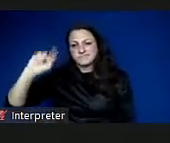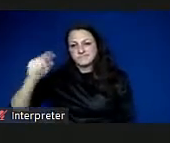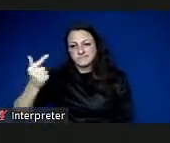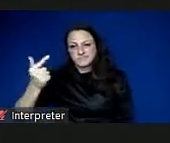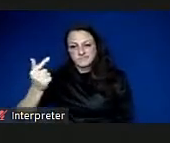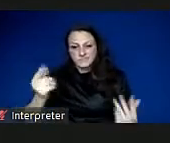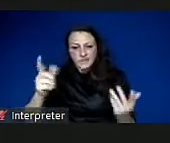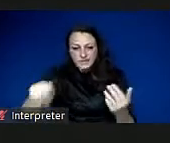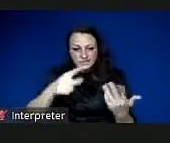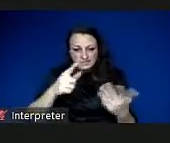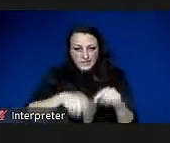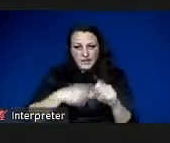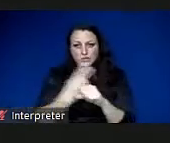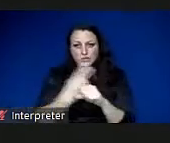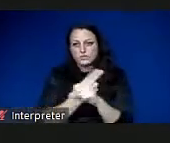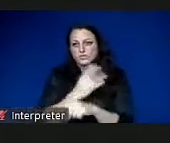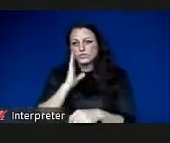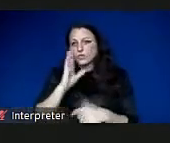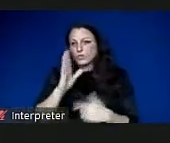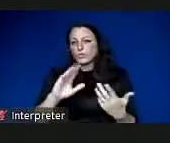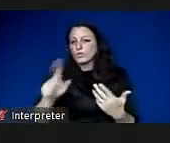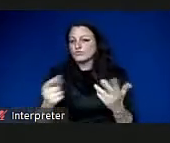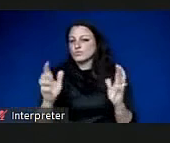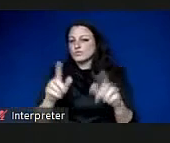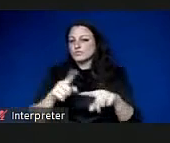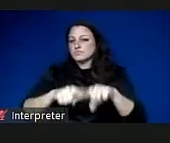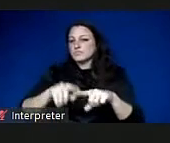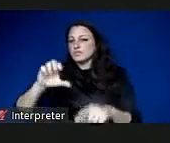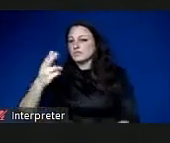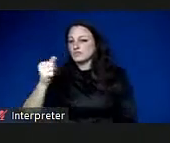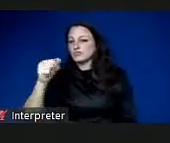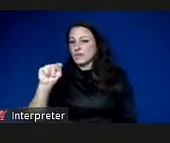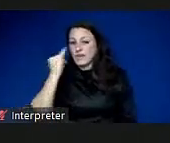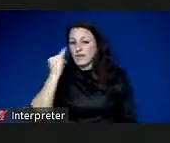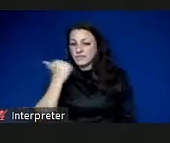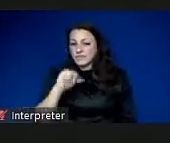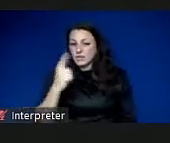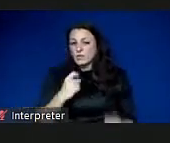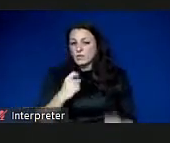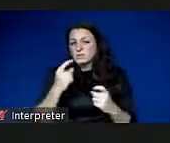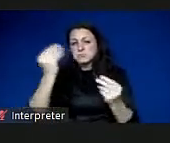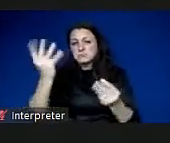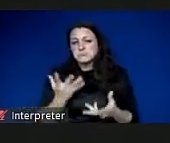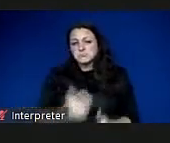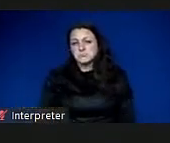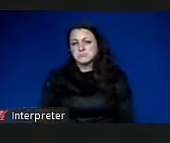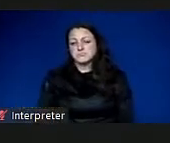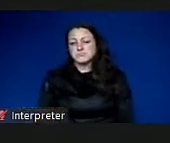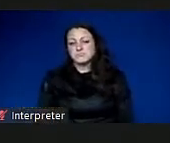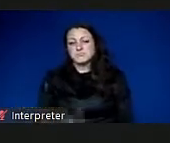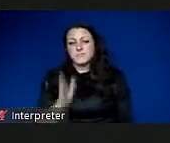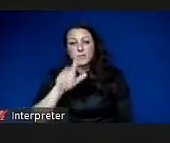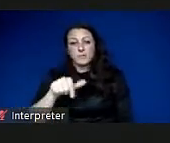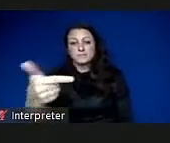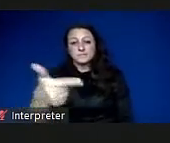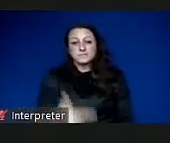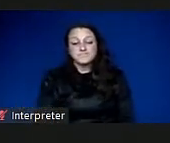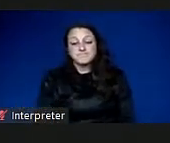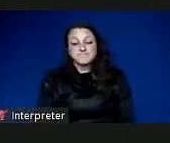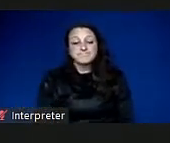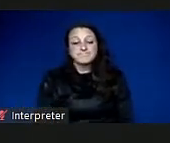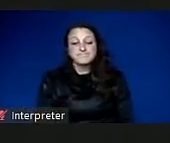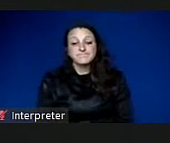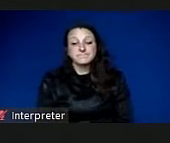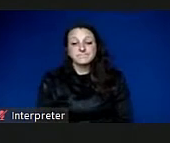you. So we'll just go off of the chat. If you have a question, just let us know and we will get to you. So